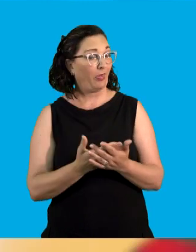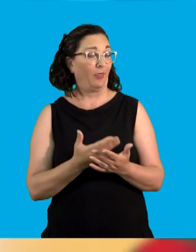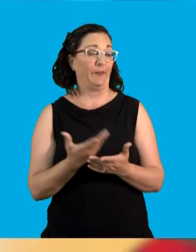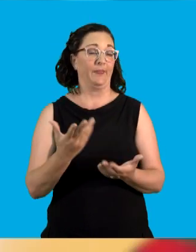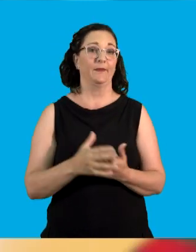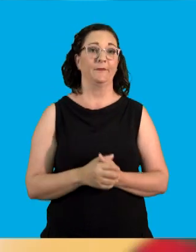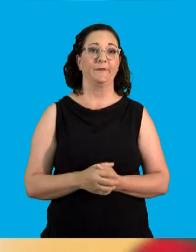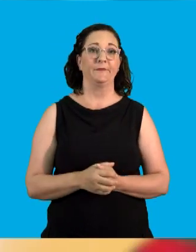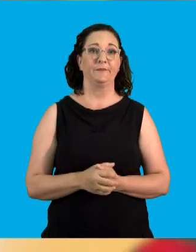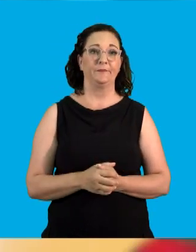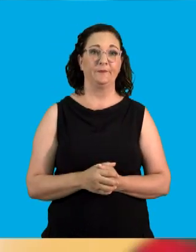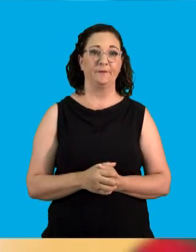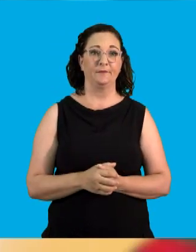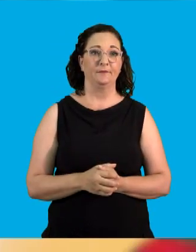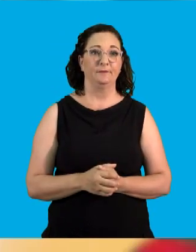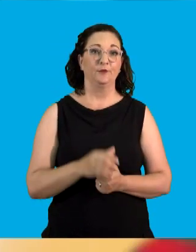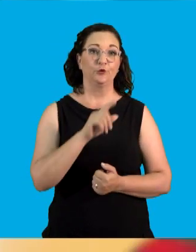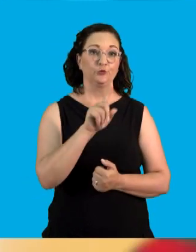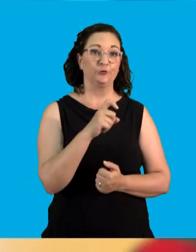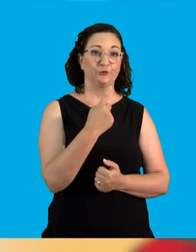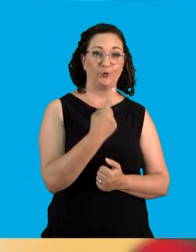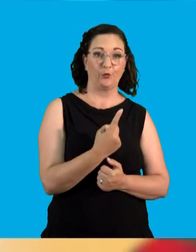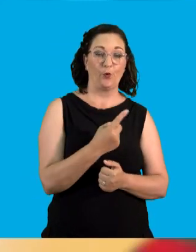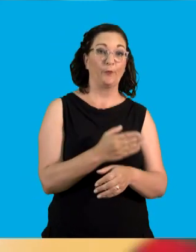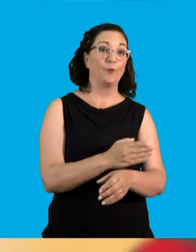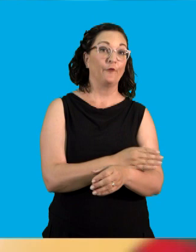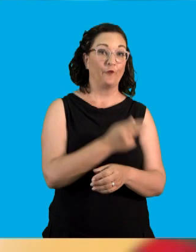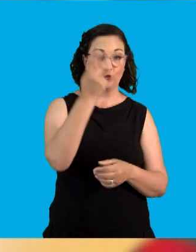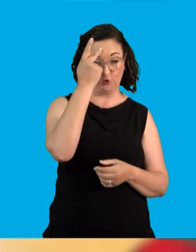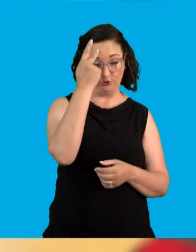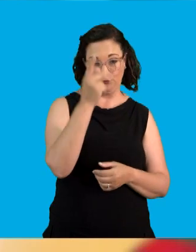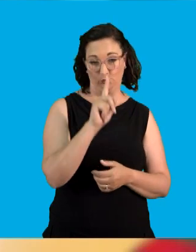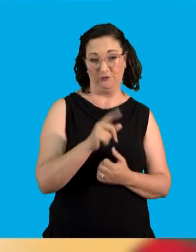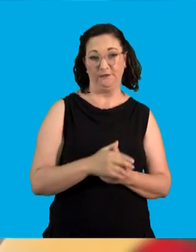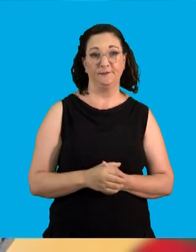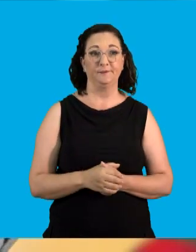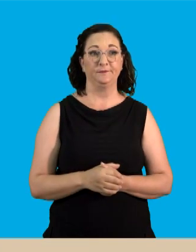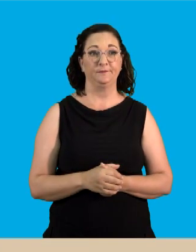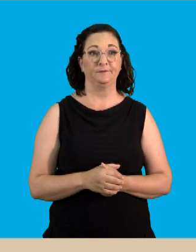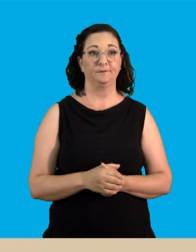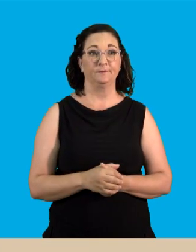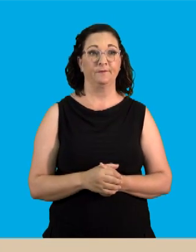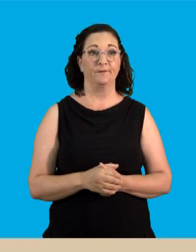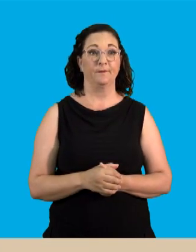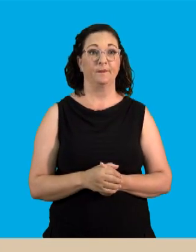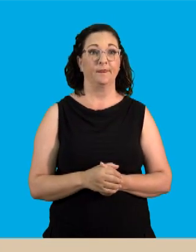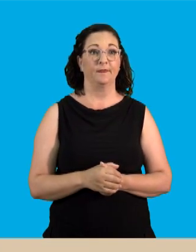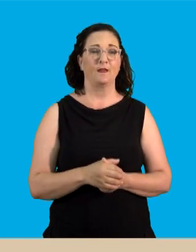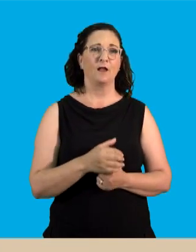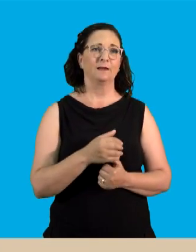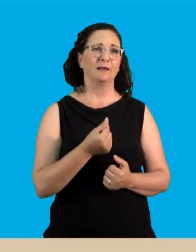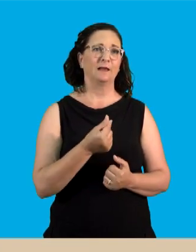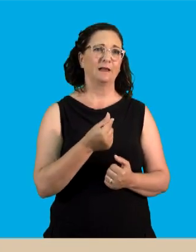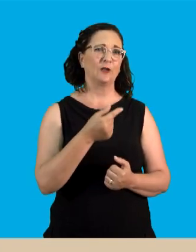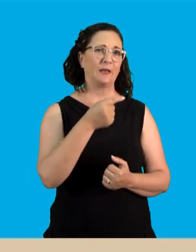that we just mentioned. Now let's look at question 1 of our prior knowledge question. Question 1 says to us,